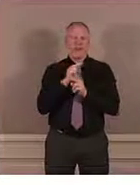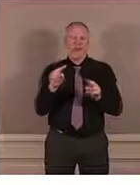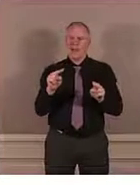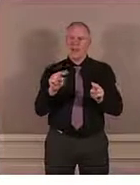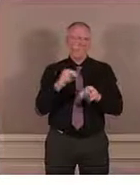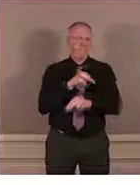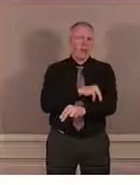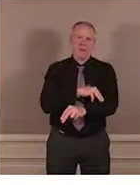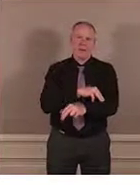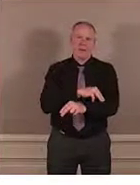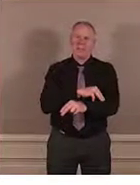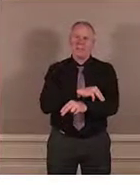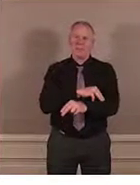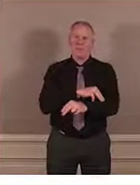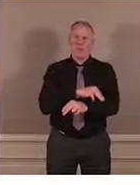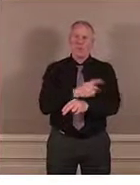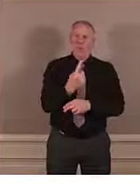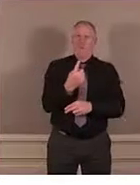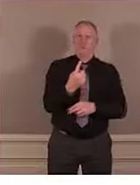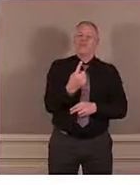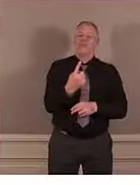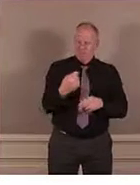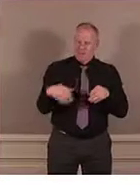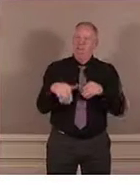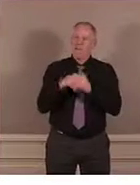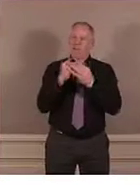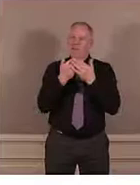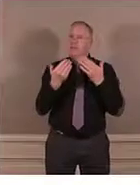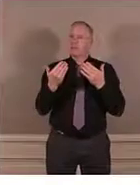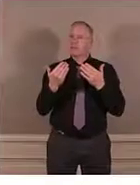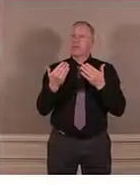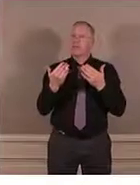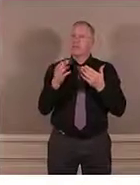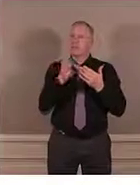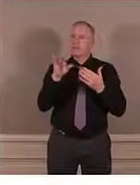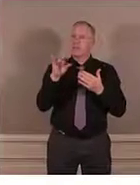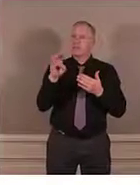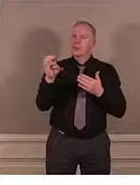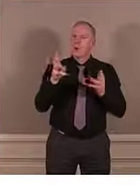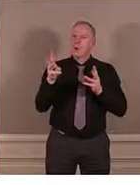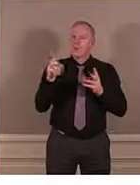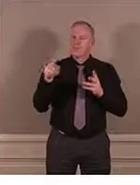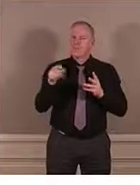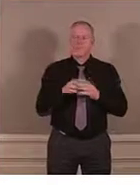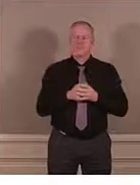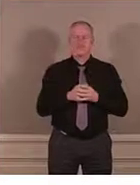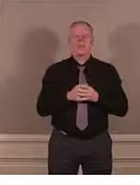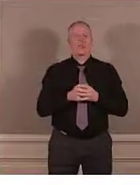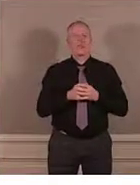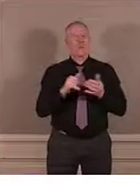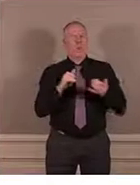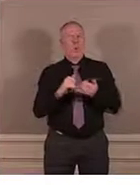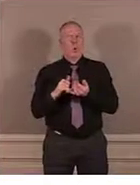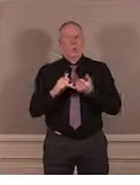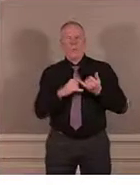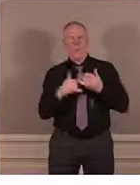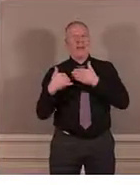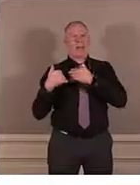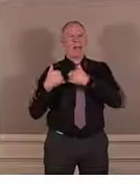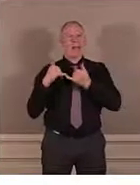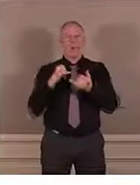issue. It applies to many of the areas covered by the HSE. But we did find that there was an issue around ownership and